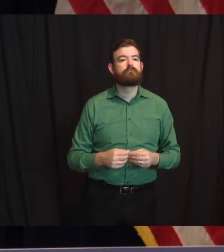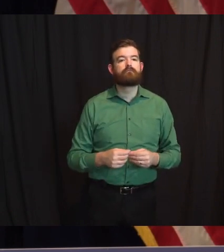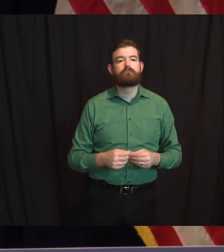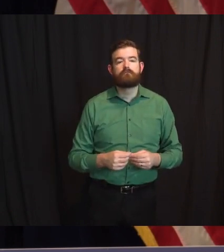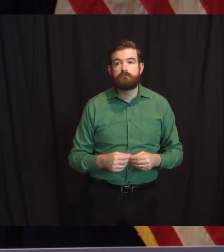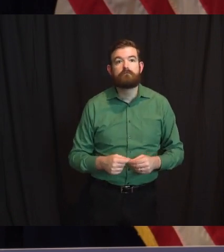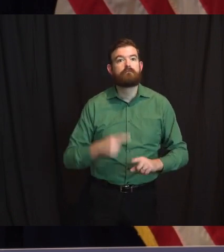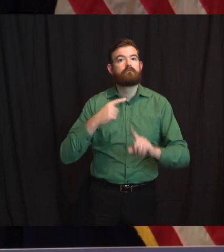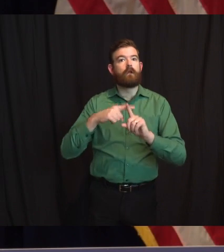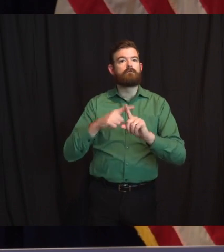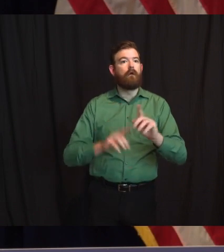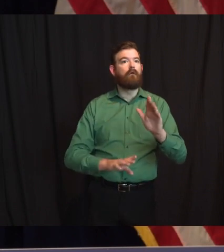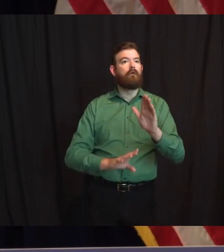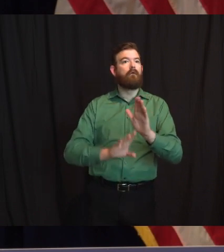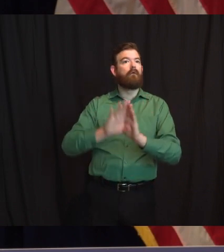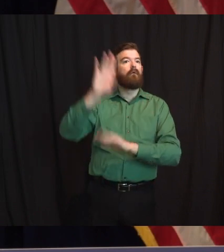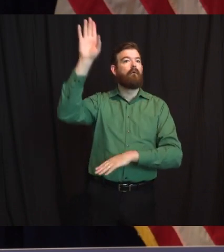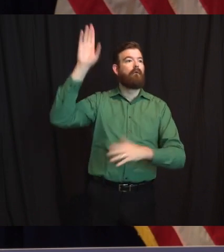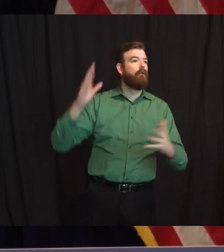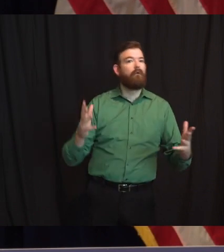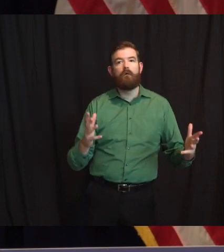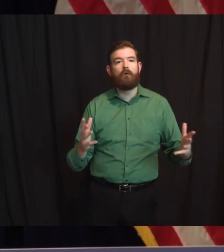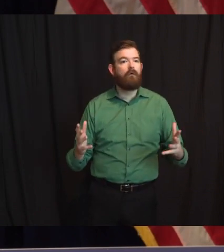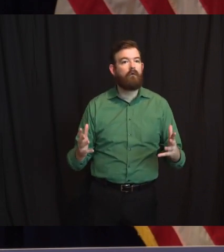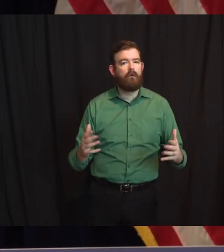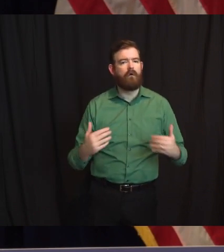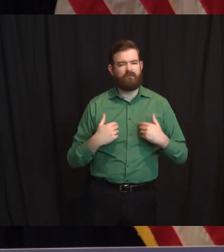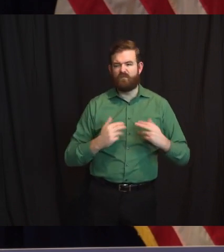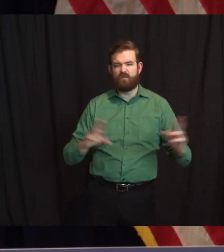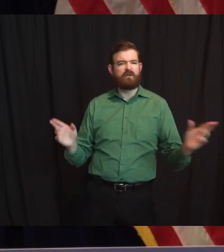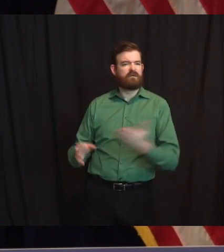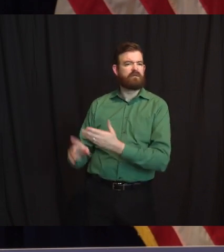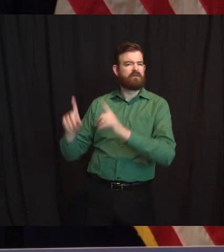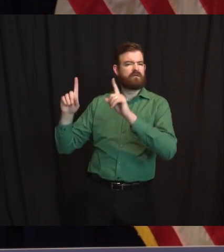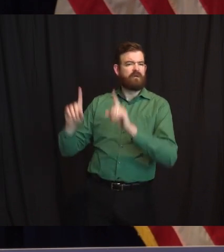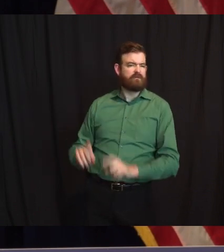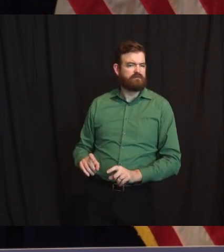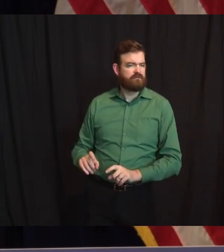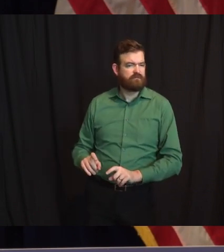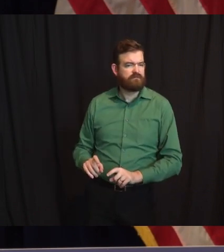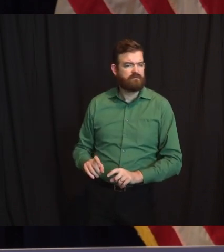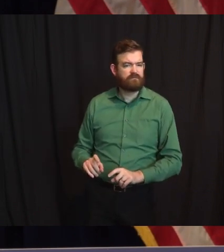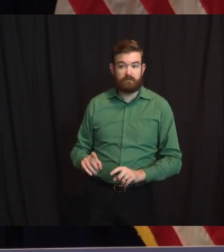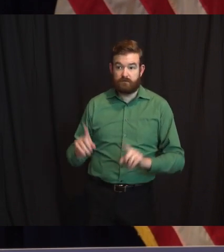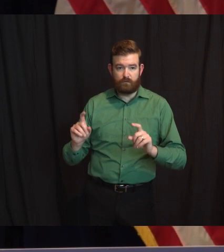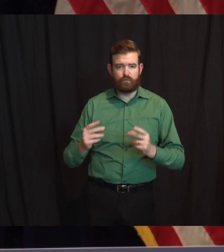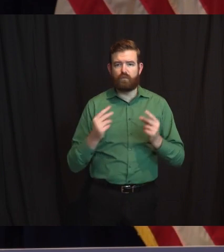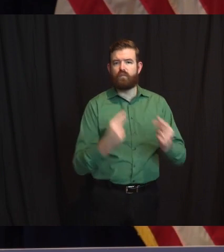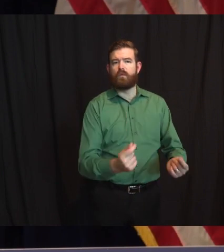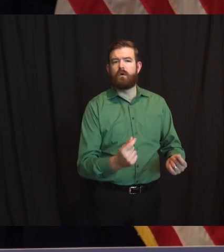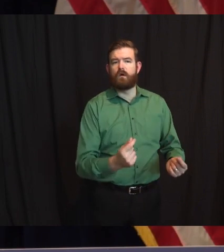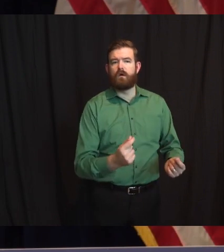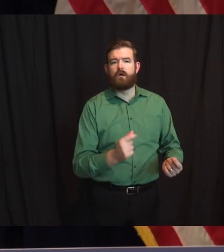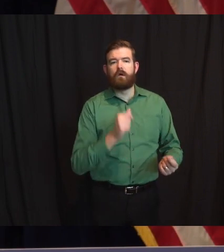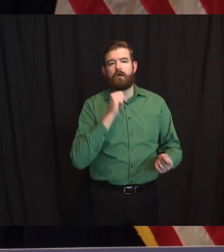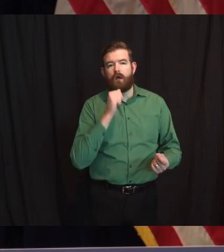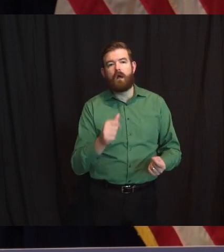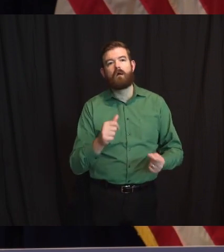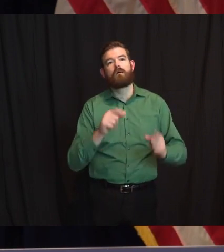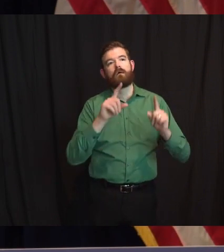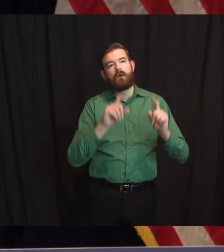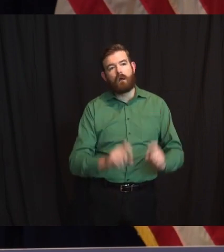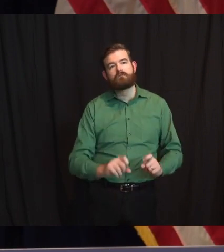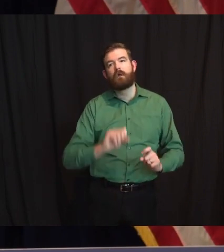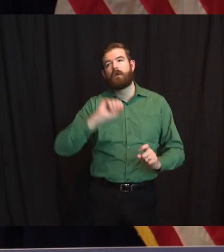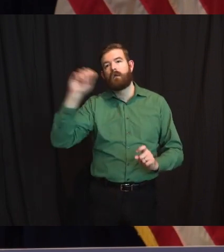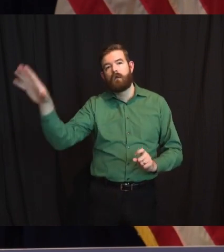it, that the return on that testing is rapid, that we then have contact tracing in place to figure out who you came in touch with, and we've